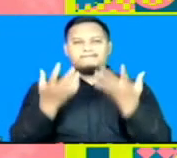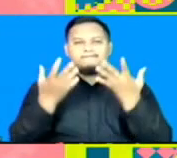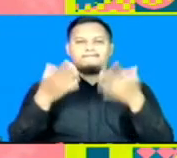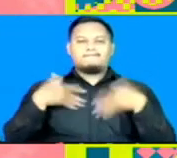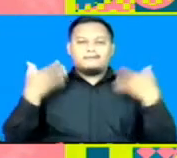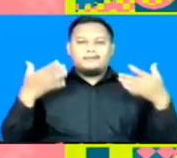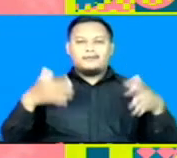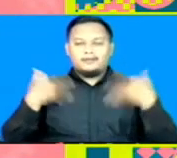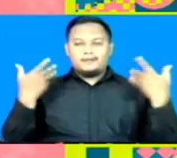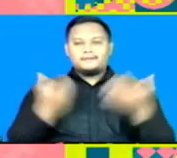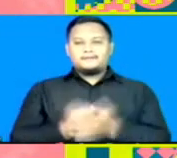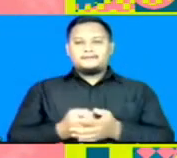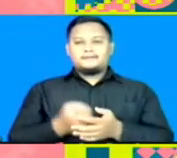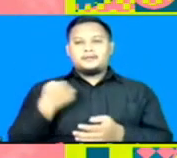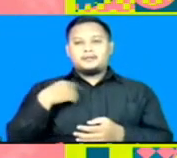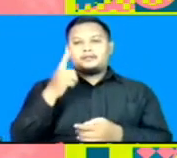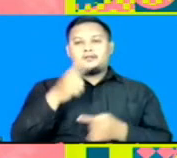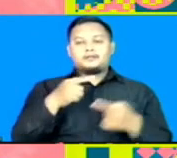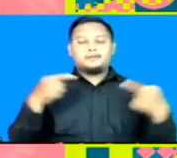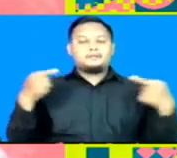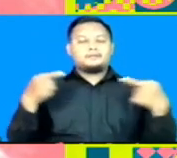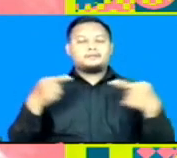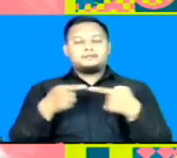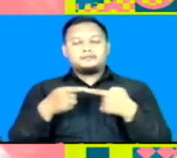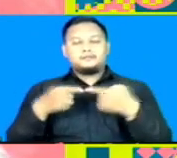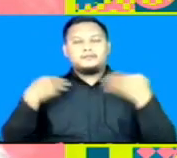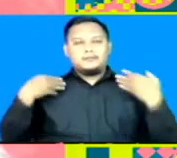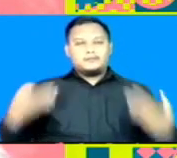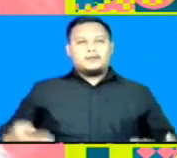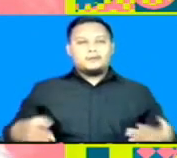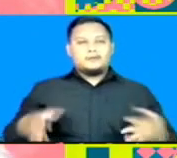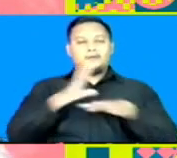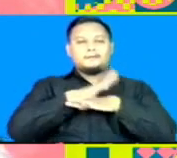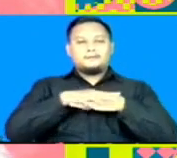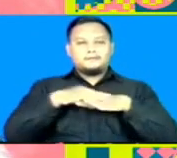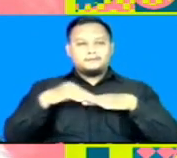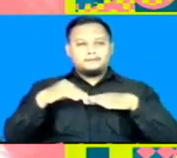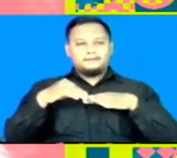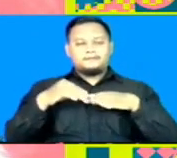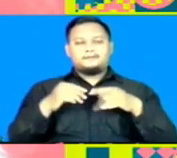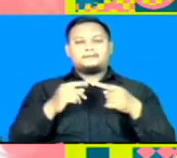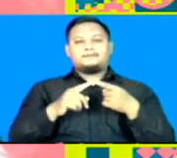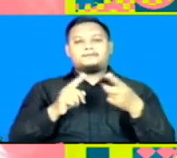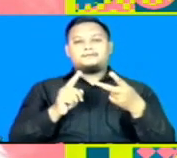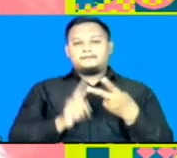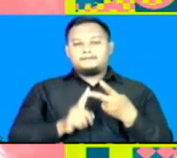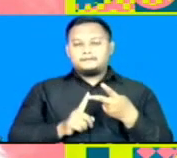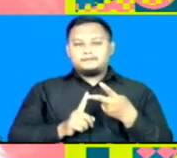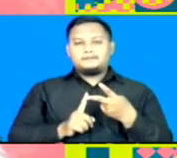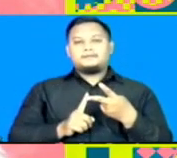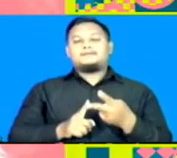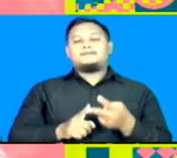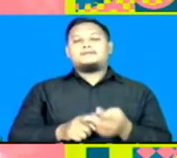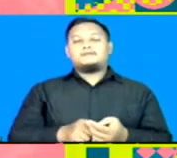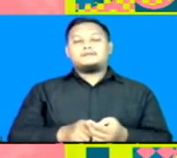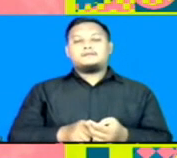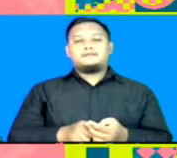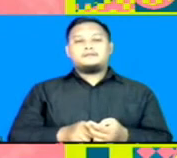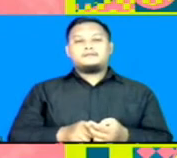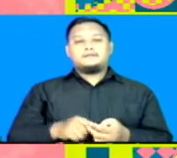human, nature, and creation as the base for implementing sustainable